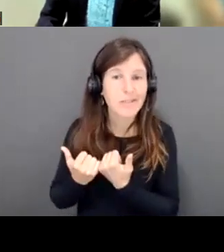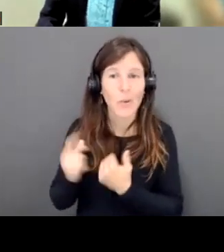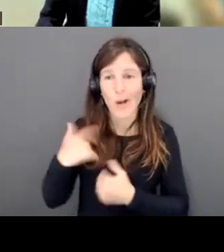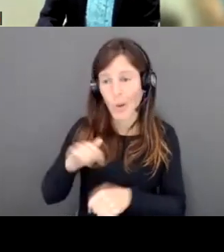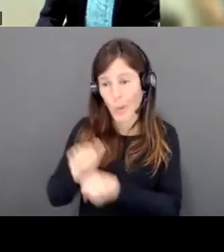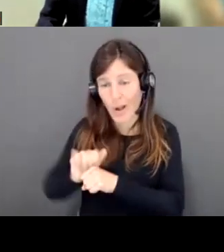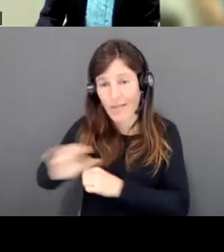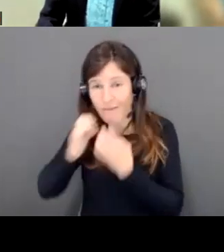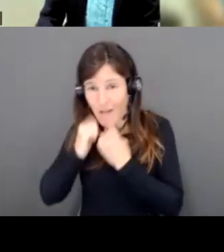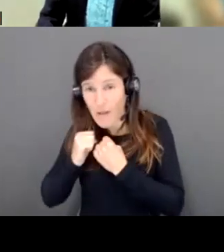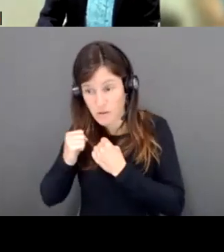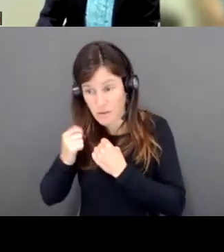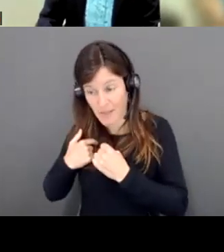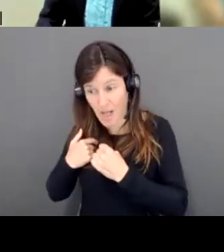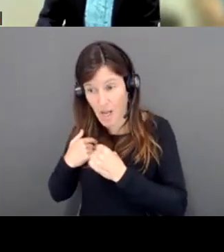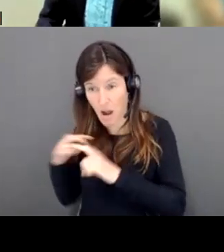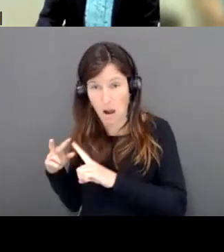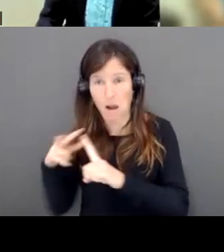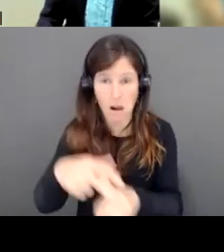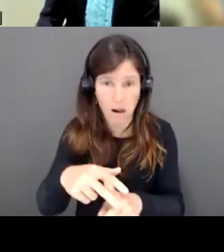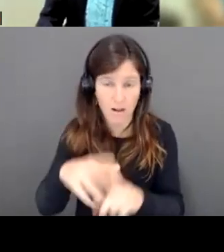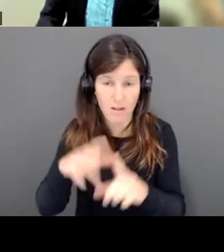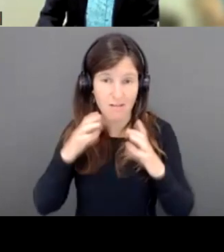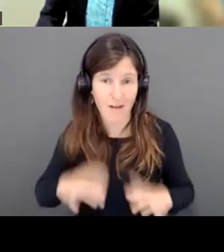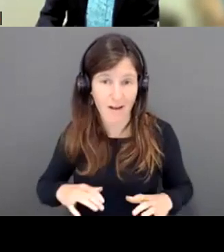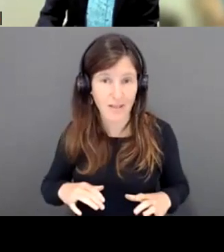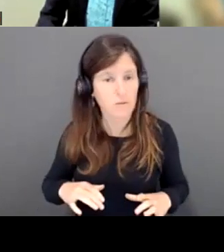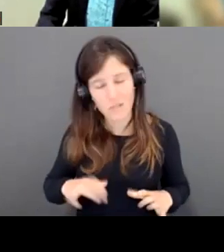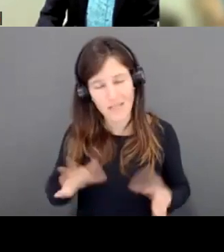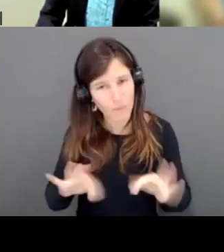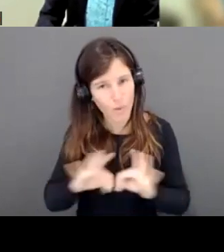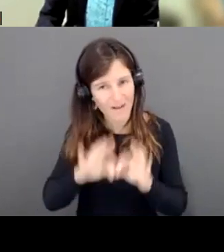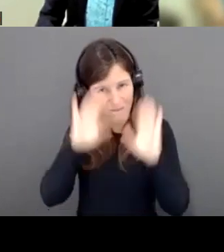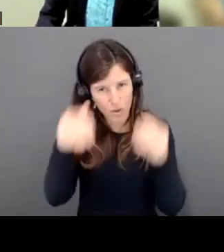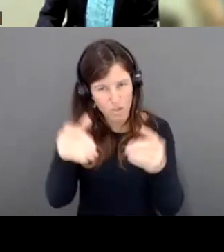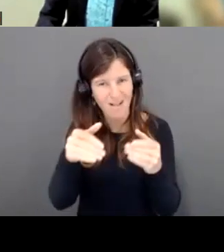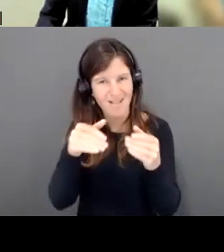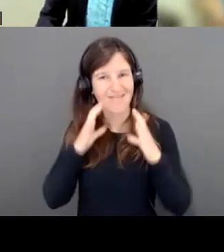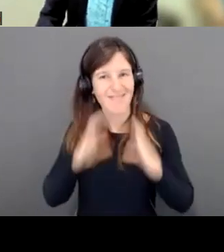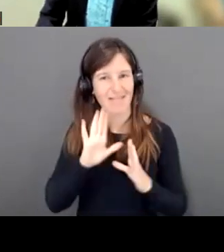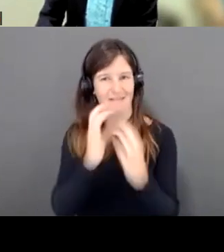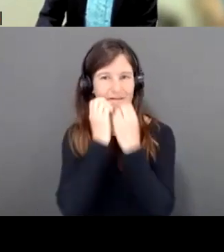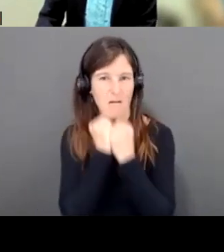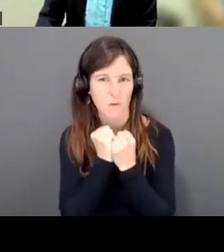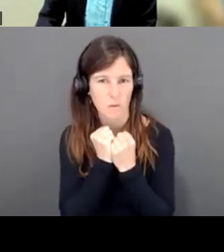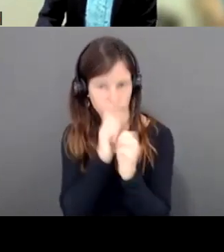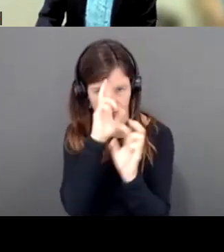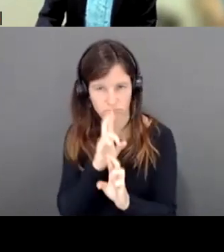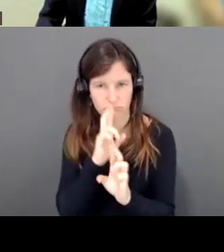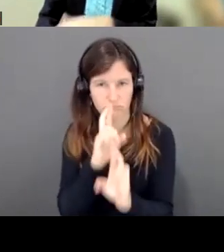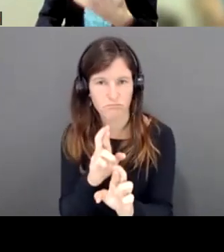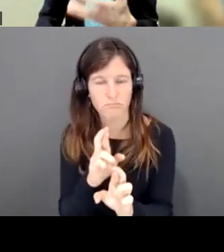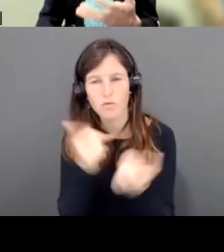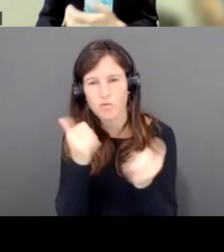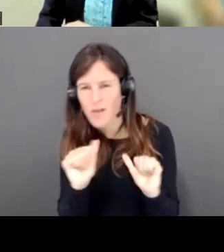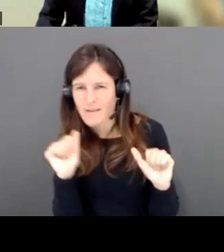is maintain the values of the client. So that older adult at the center, so that we actually know what they're thinking,